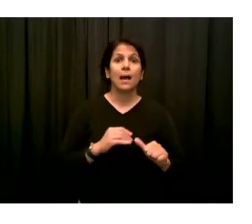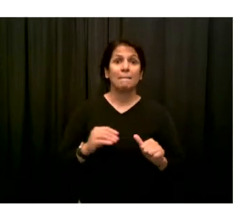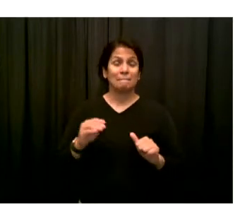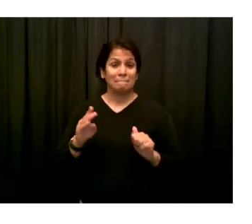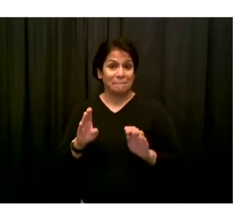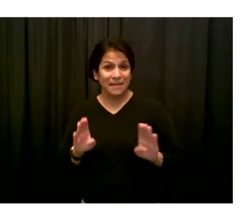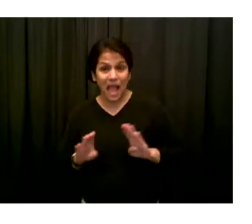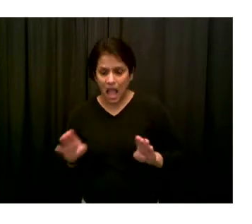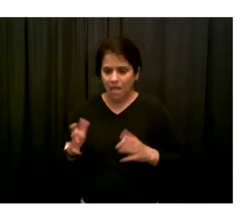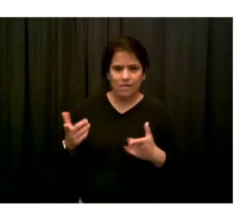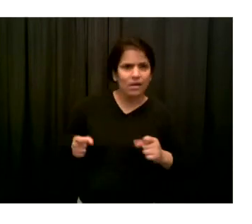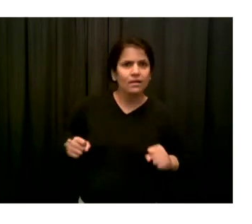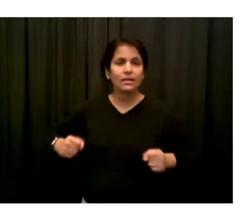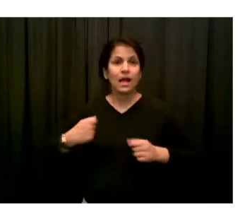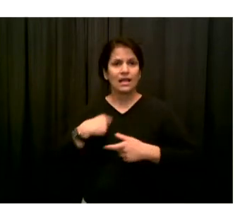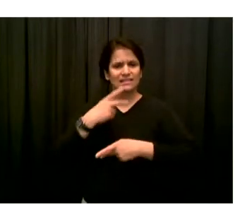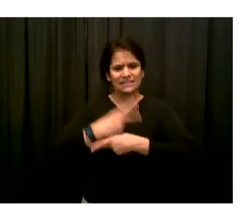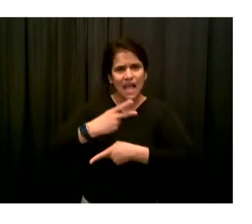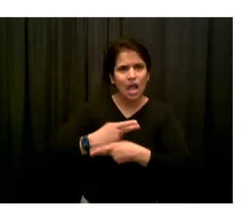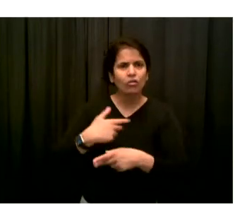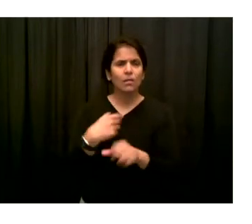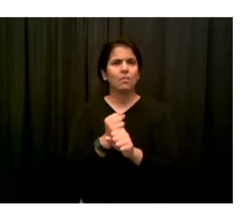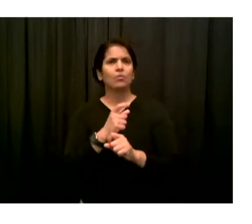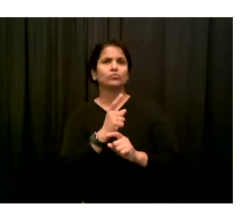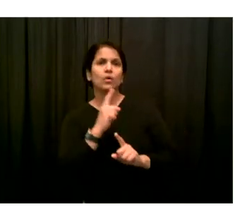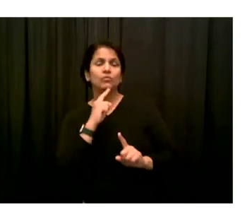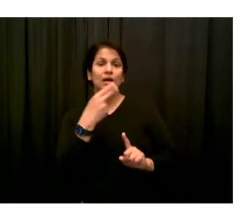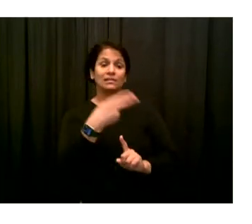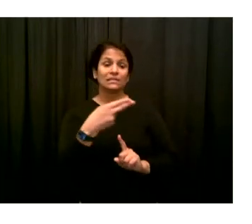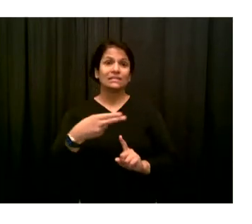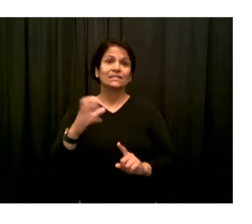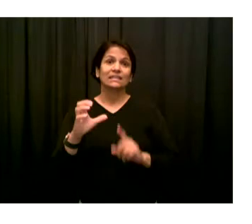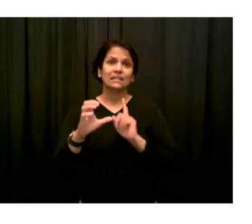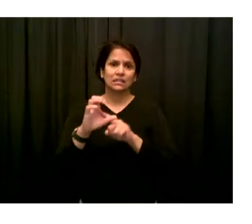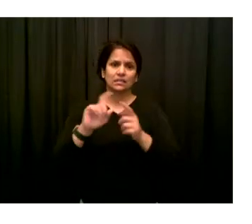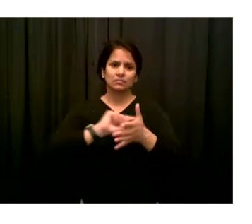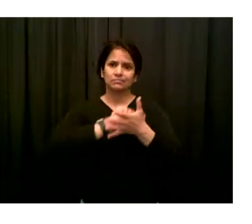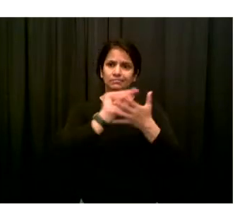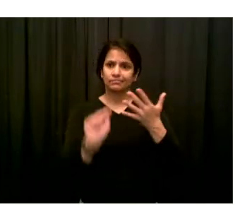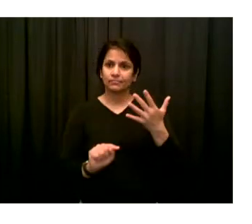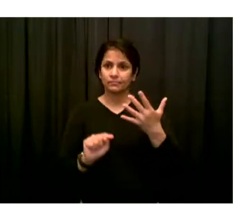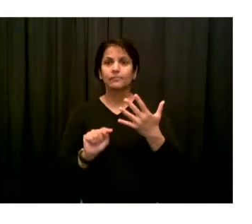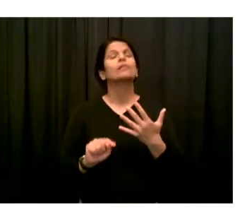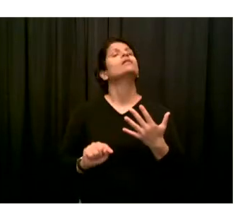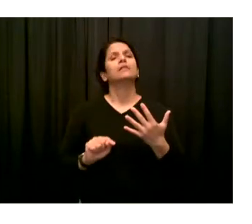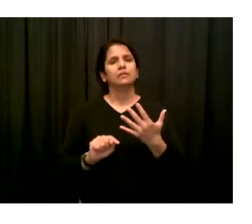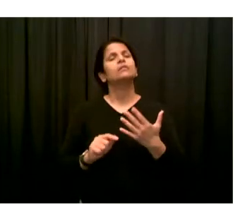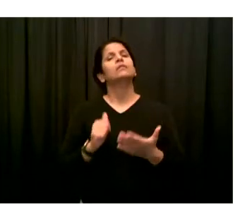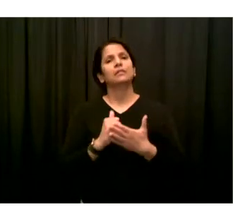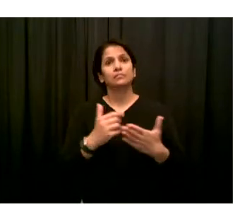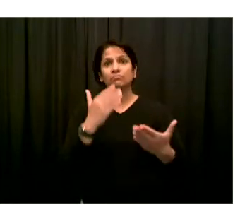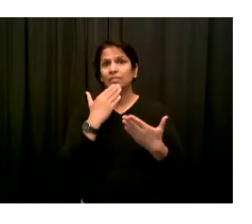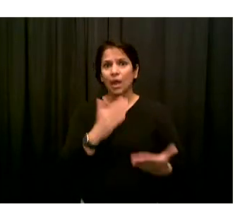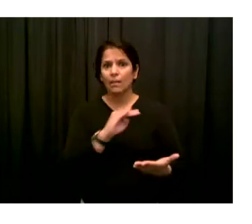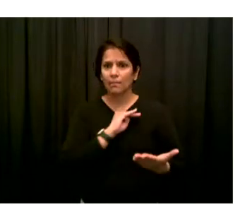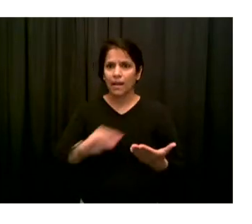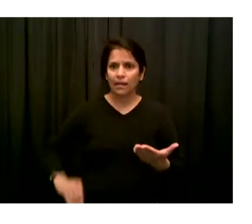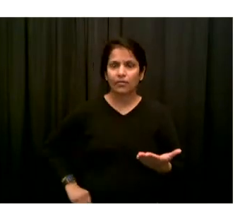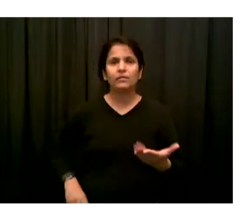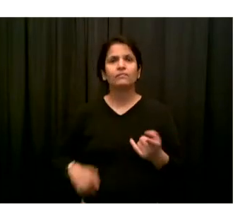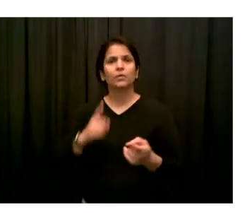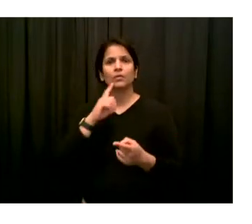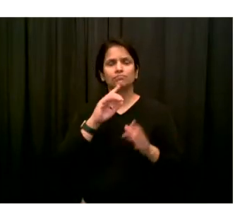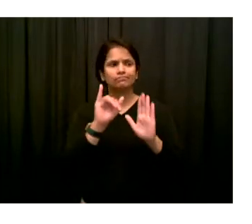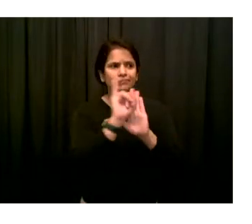Hospitals. So thank you again, Mayor de Blasio, for prioritizing these investments into mental health services in our communities citywide